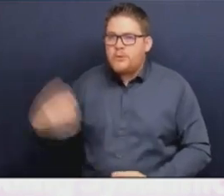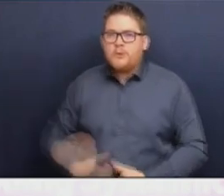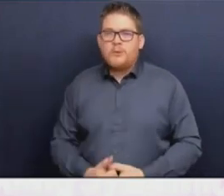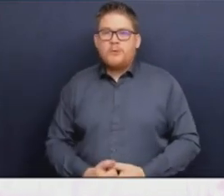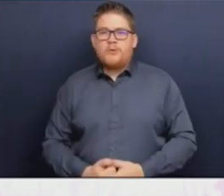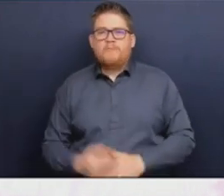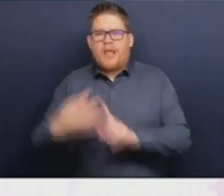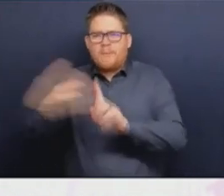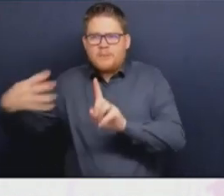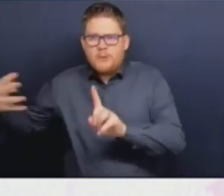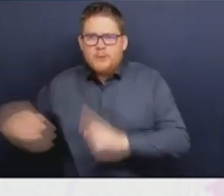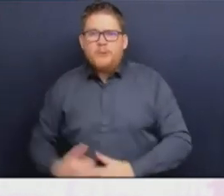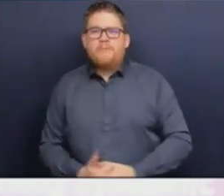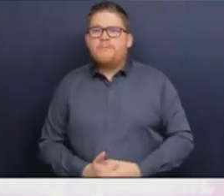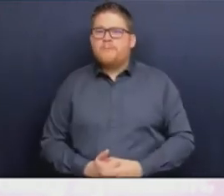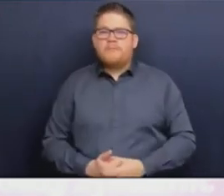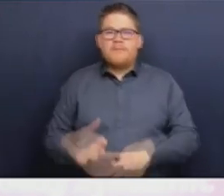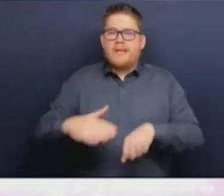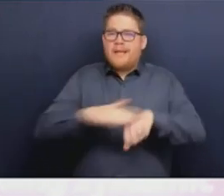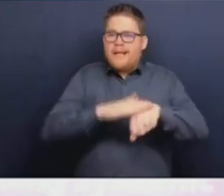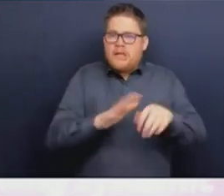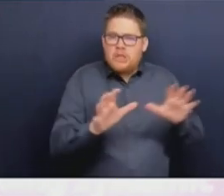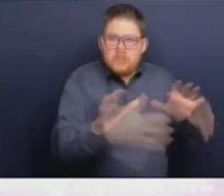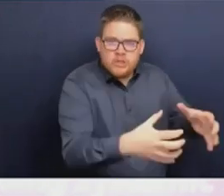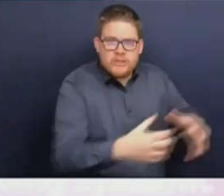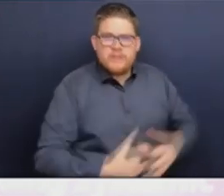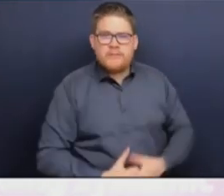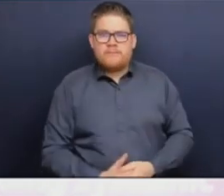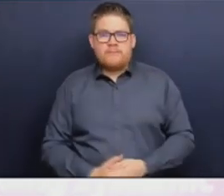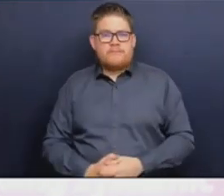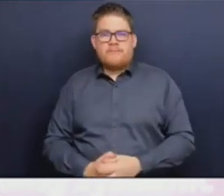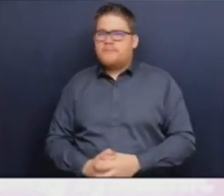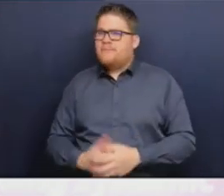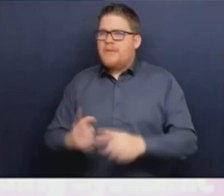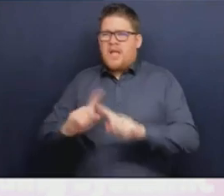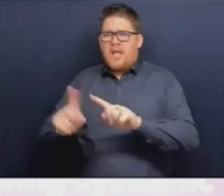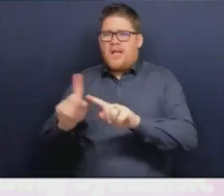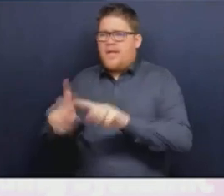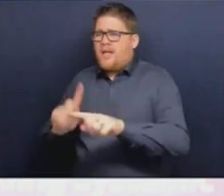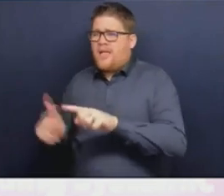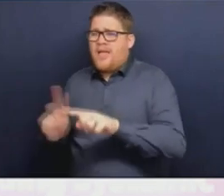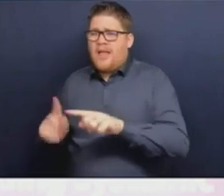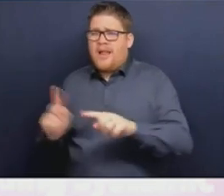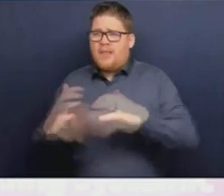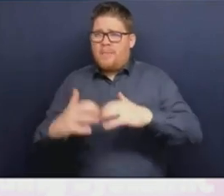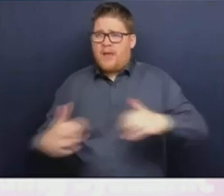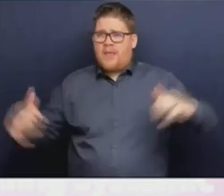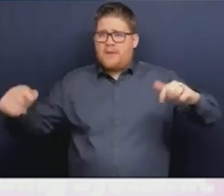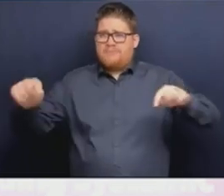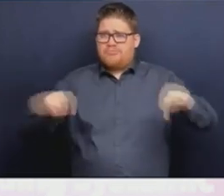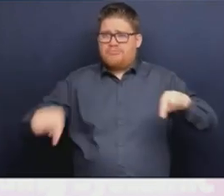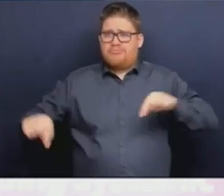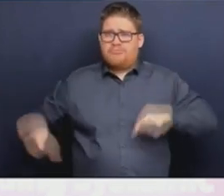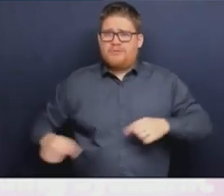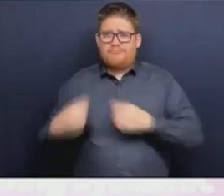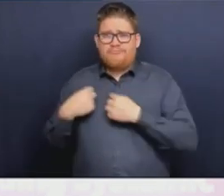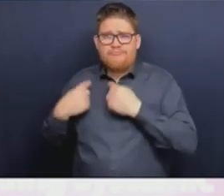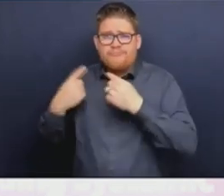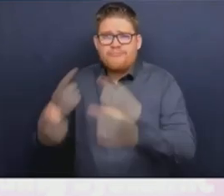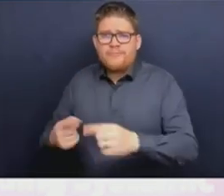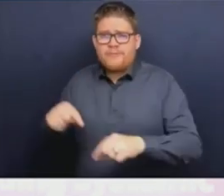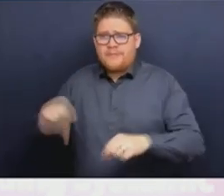of that, the first time ever, the largest group ever to be collected in a legislature, bringing forward legislation that is indeed long